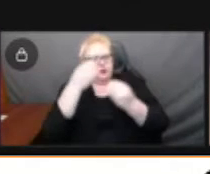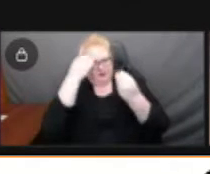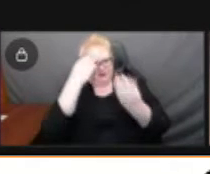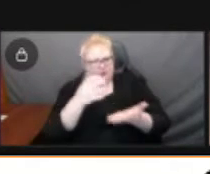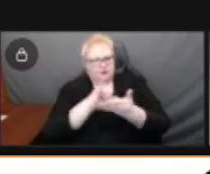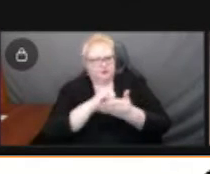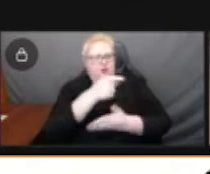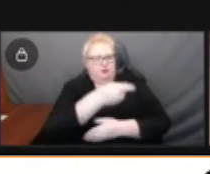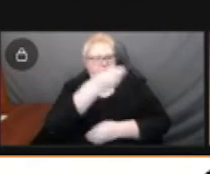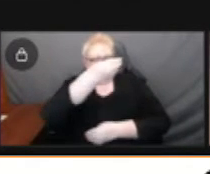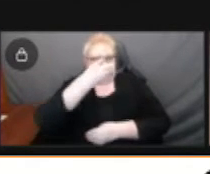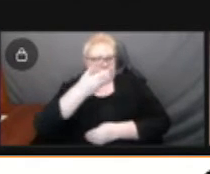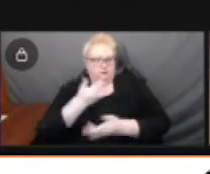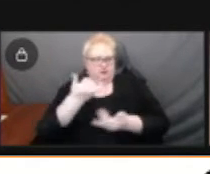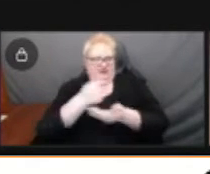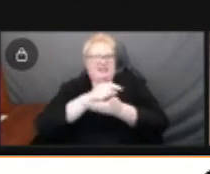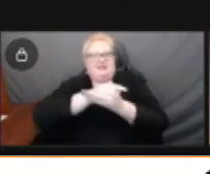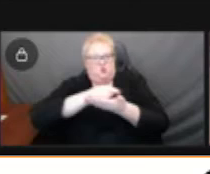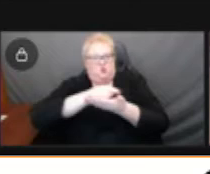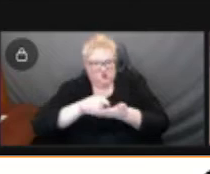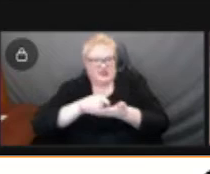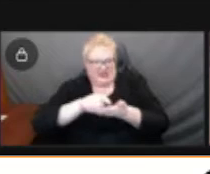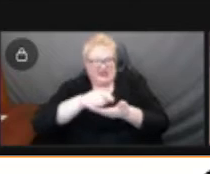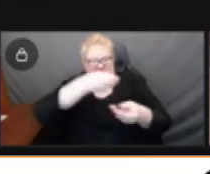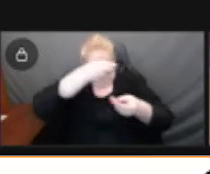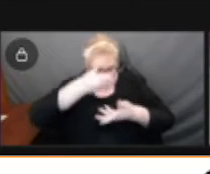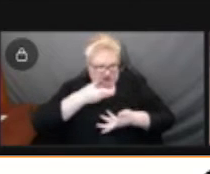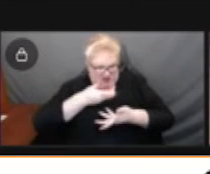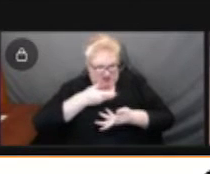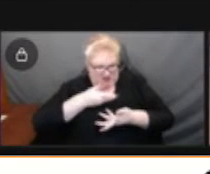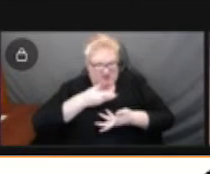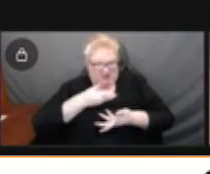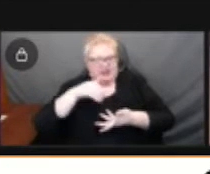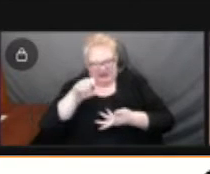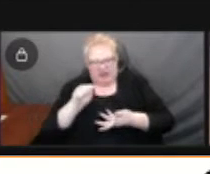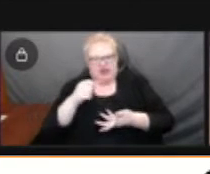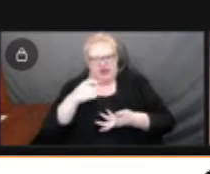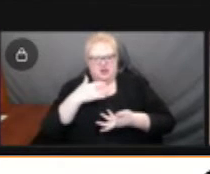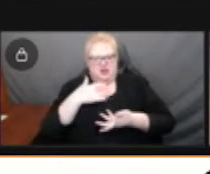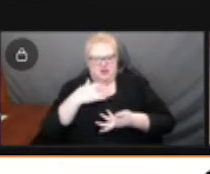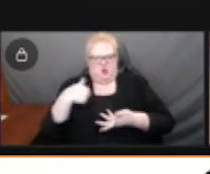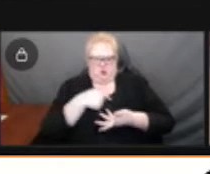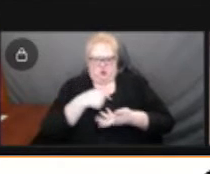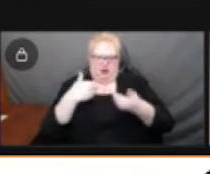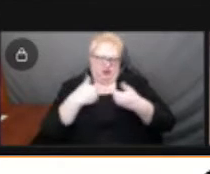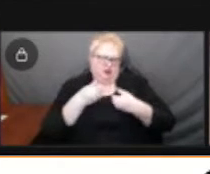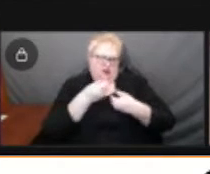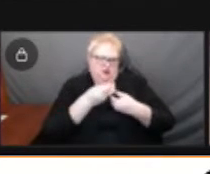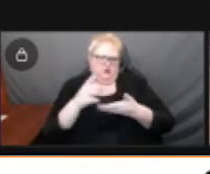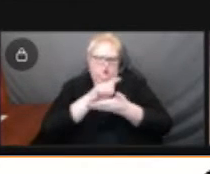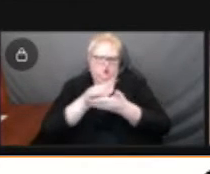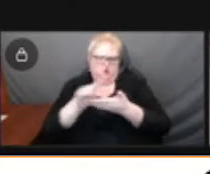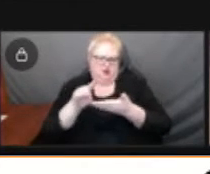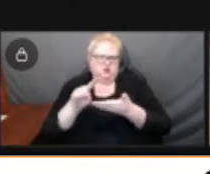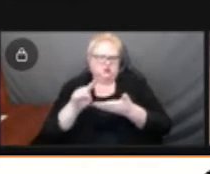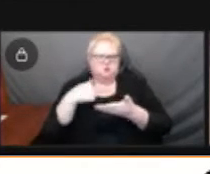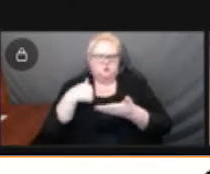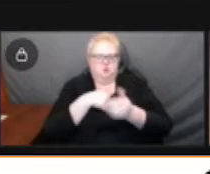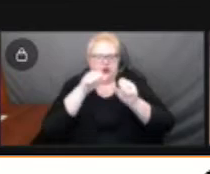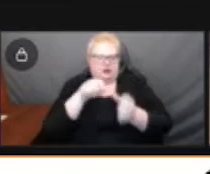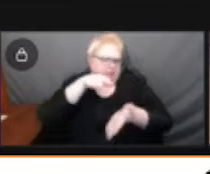provided, this week to us. We'll have a few weeks before we get it out. Okay,